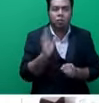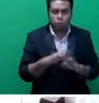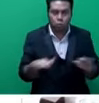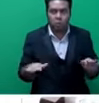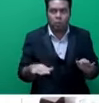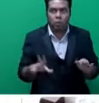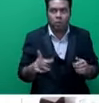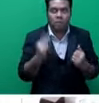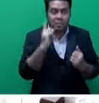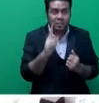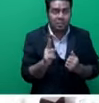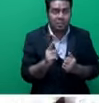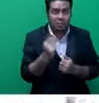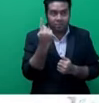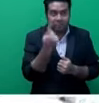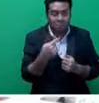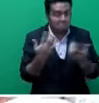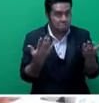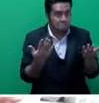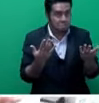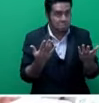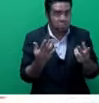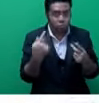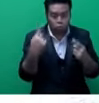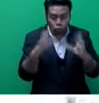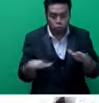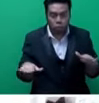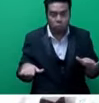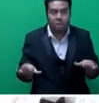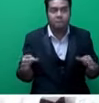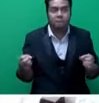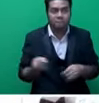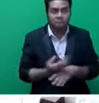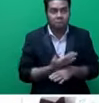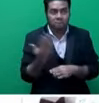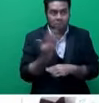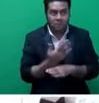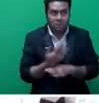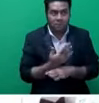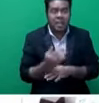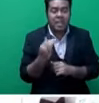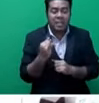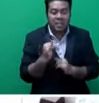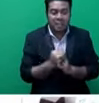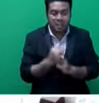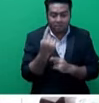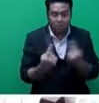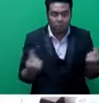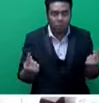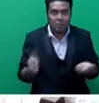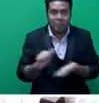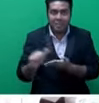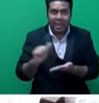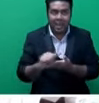also seen a couple of cases where children were also filmed, and the individuals, the adults who are doing that, were actually